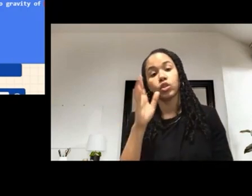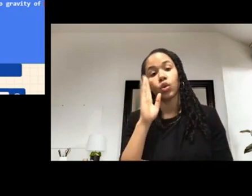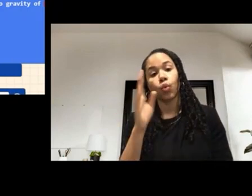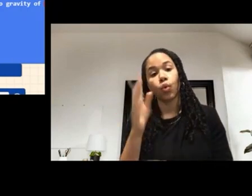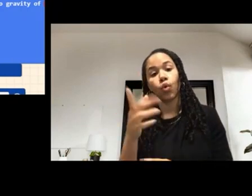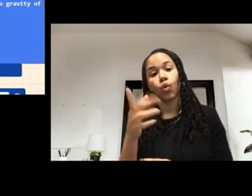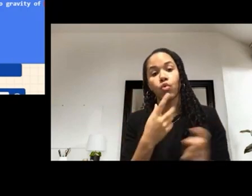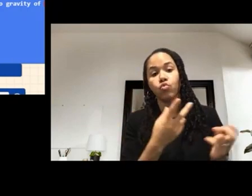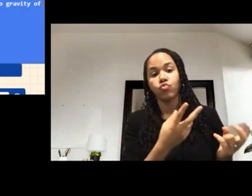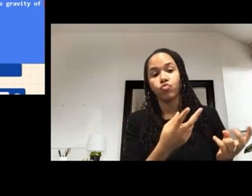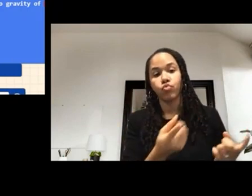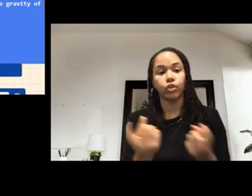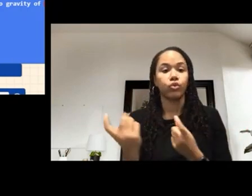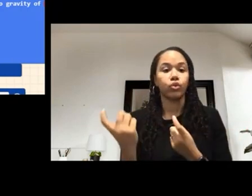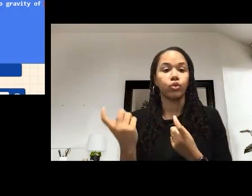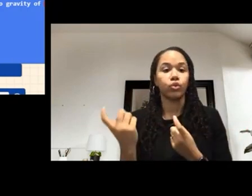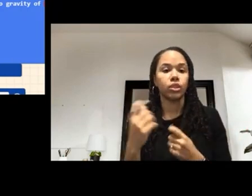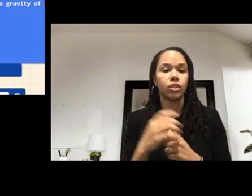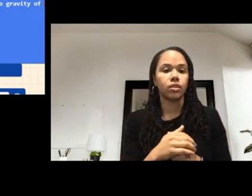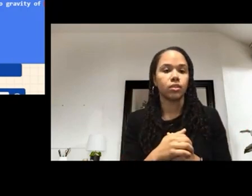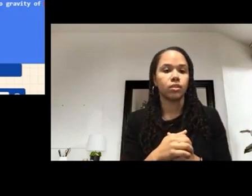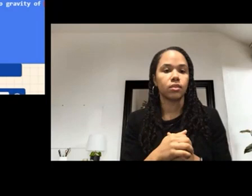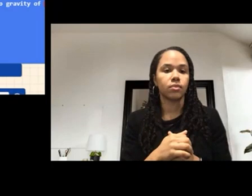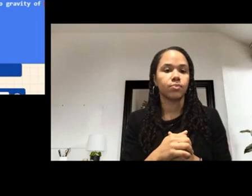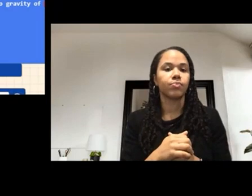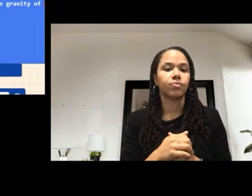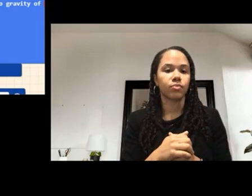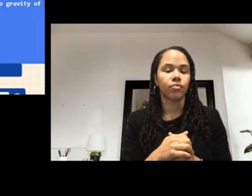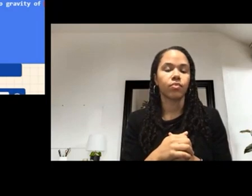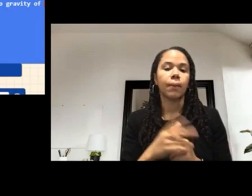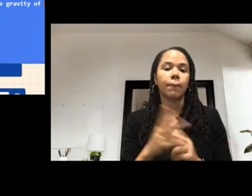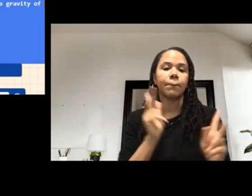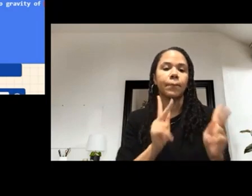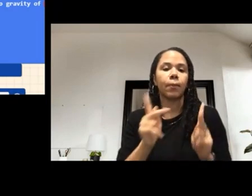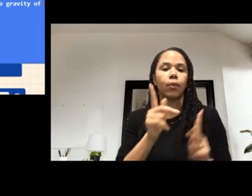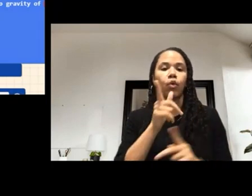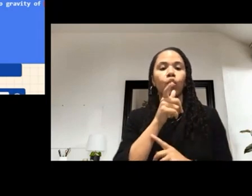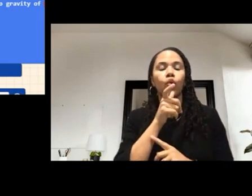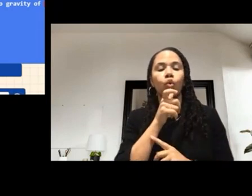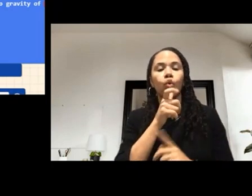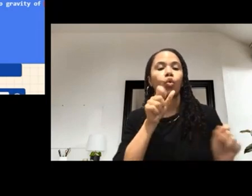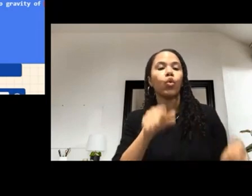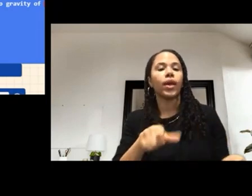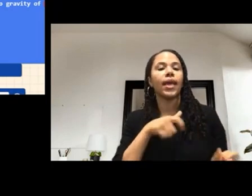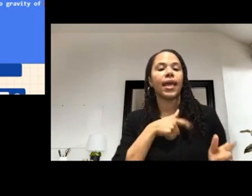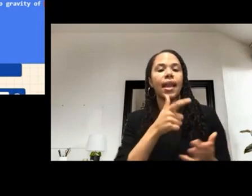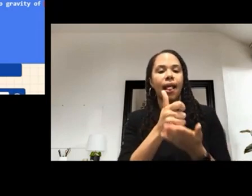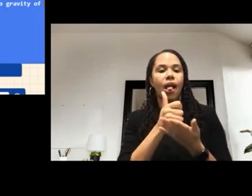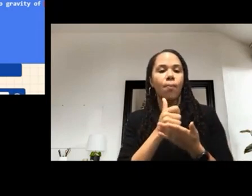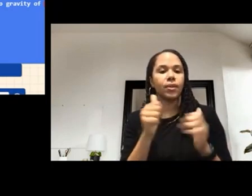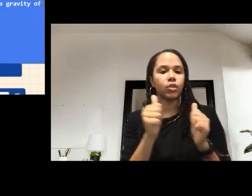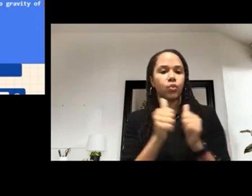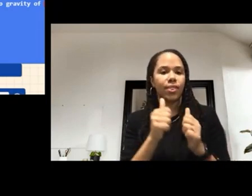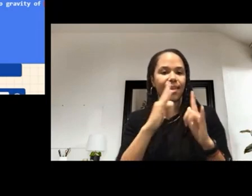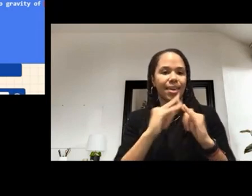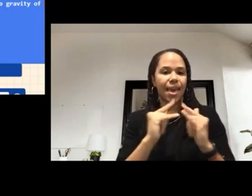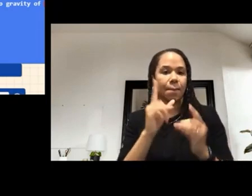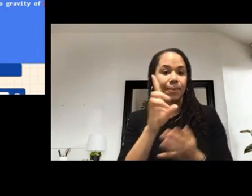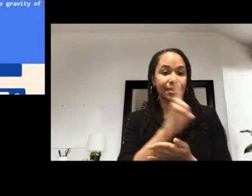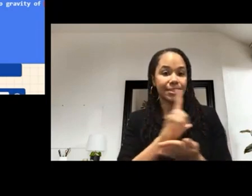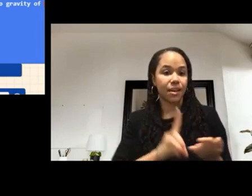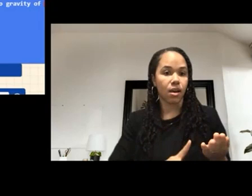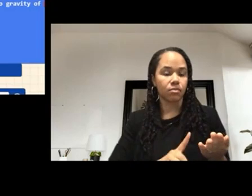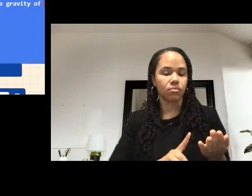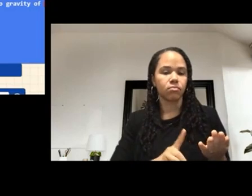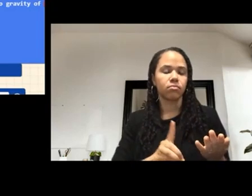autistic people to help us sort of fine tune the camp design. Initially, this was created without autistic input, just from people who know a